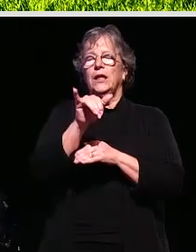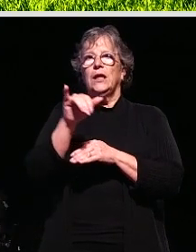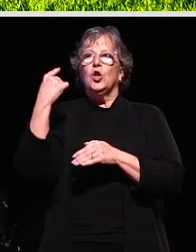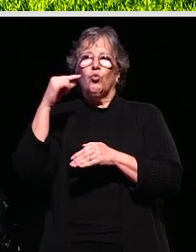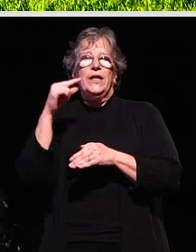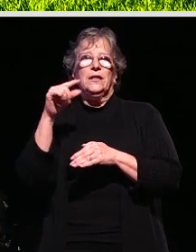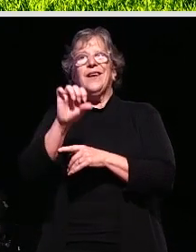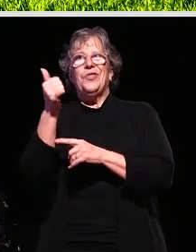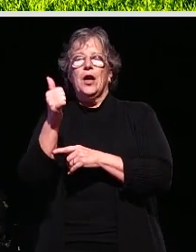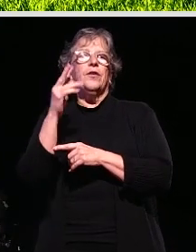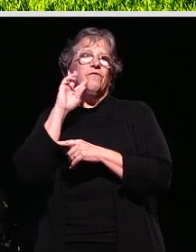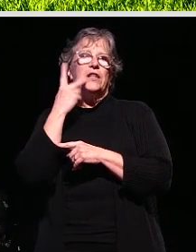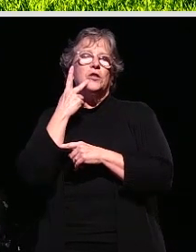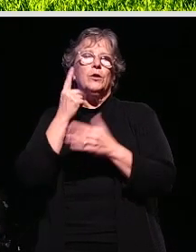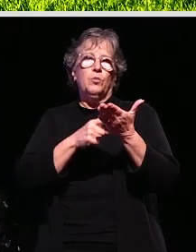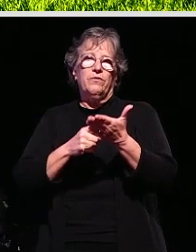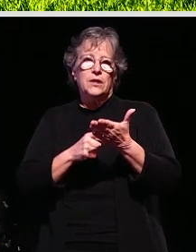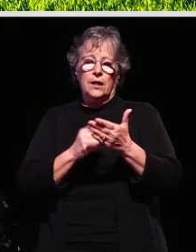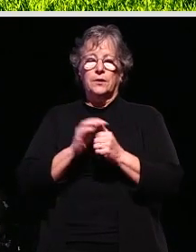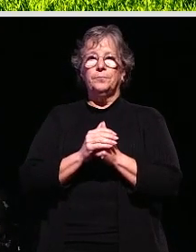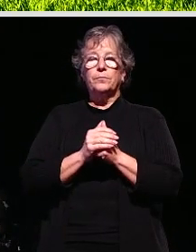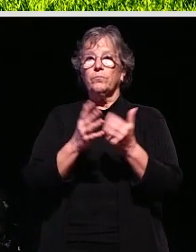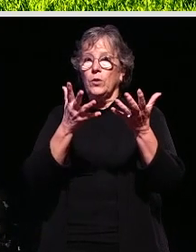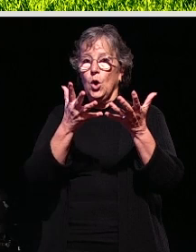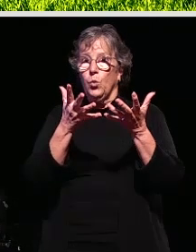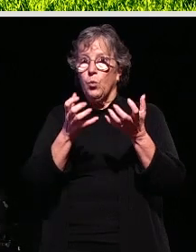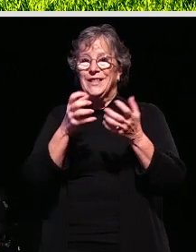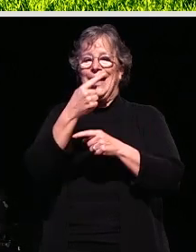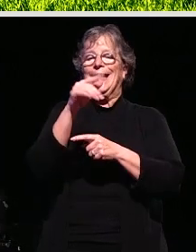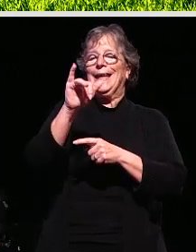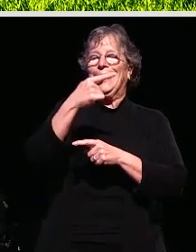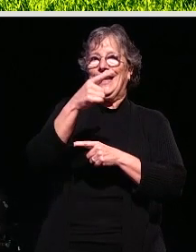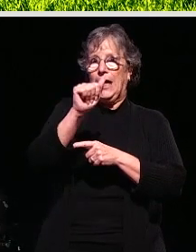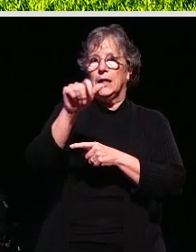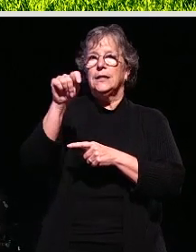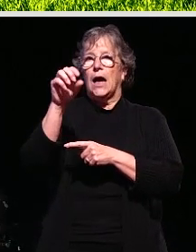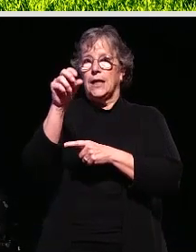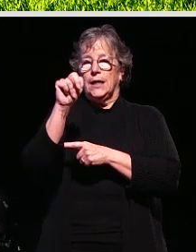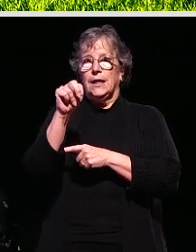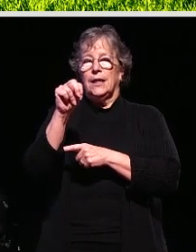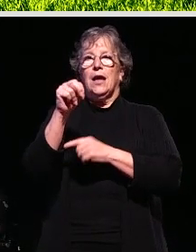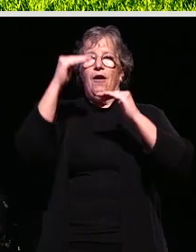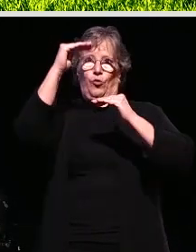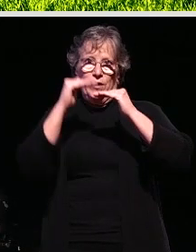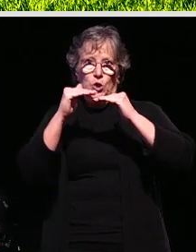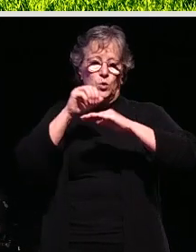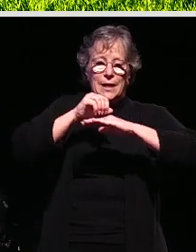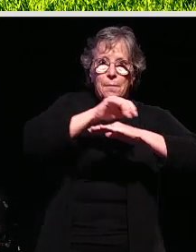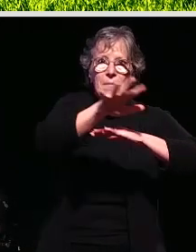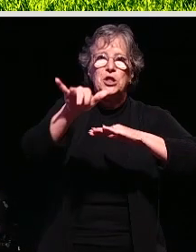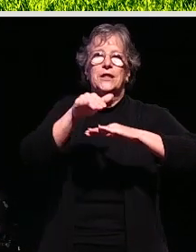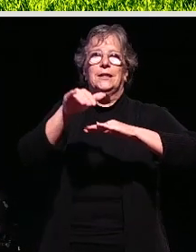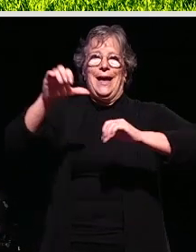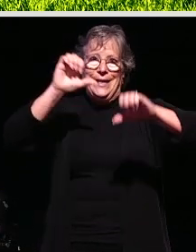worked in. We are targeting a gigaton of emissions offsets by the end of 2050, largely through reducing that on-farm crop loss